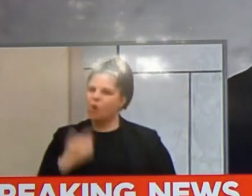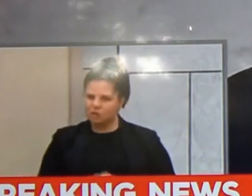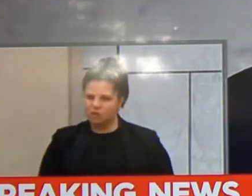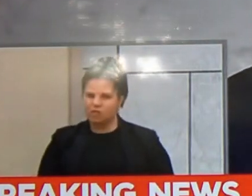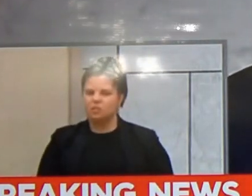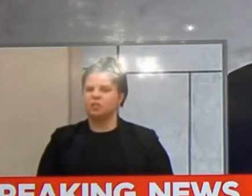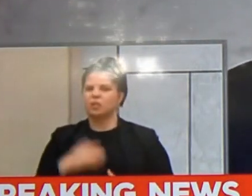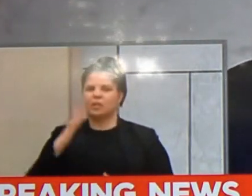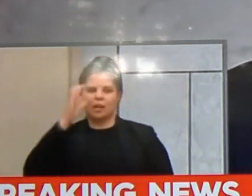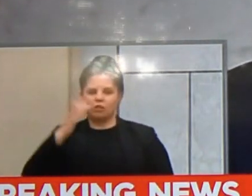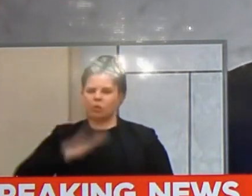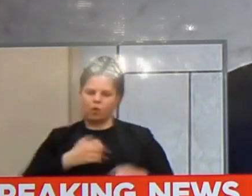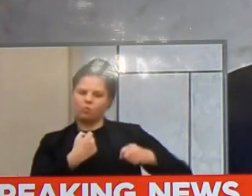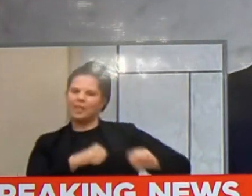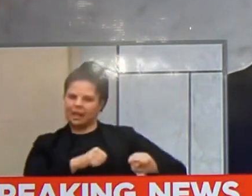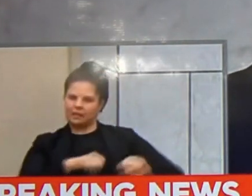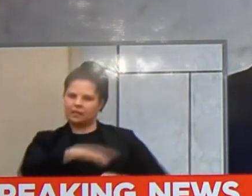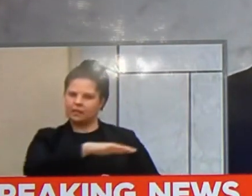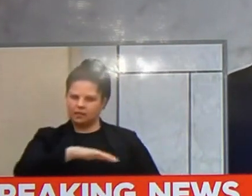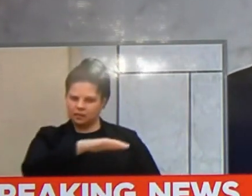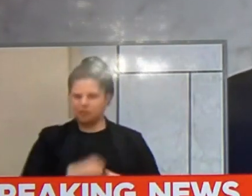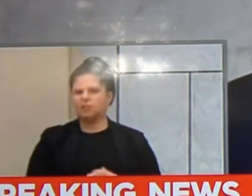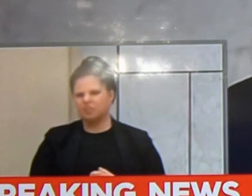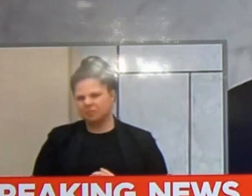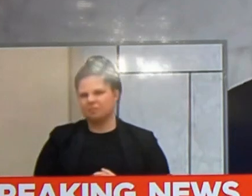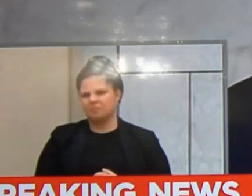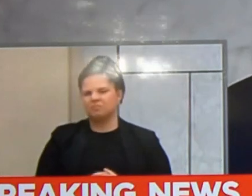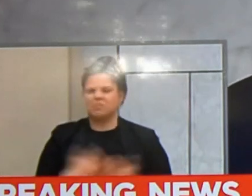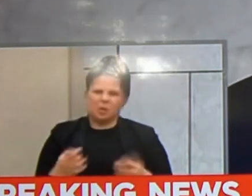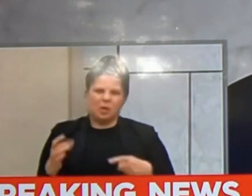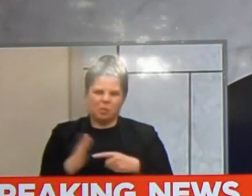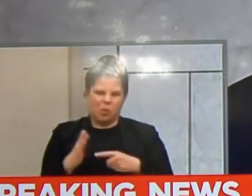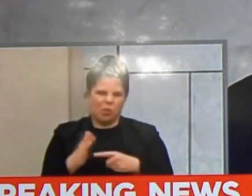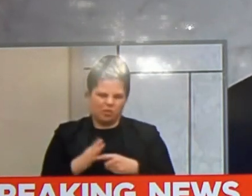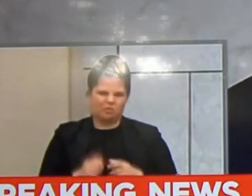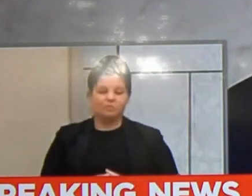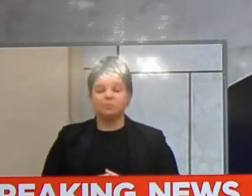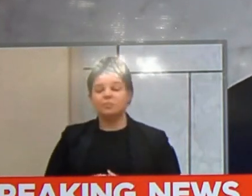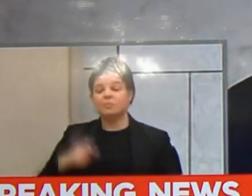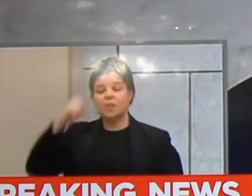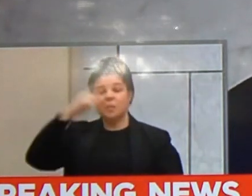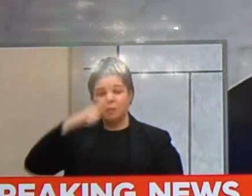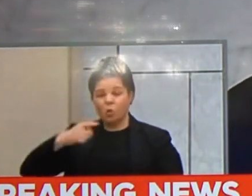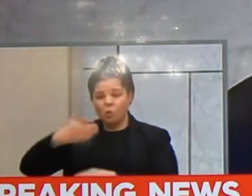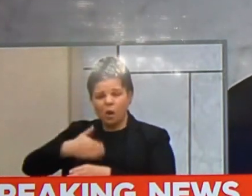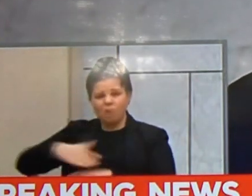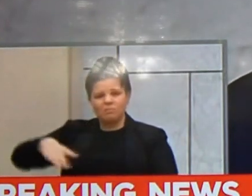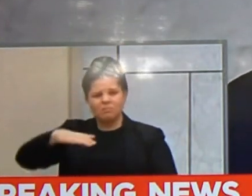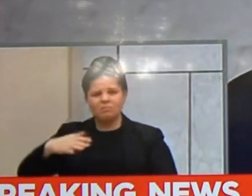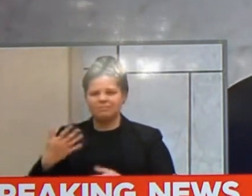being transmitted in those communities. So this is being done to ensure that those producers can